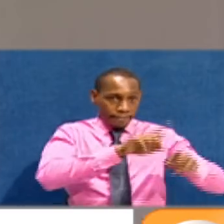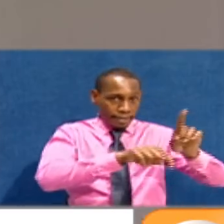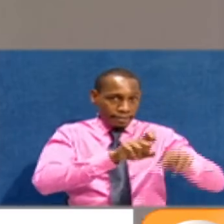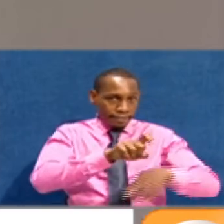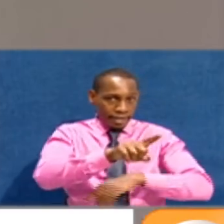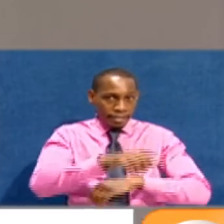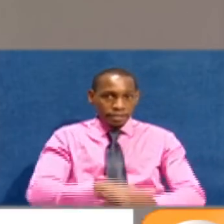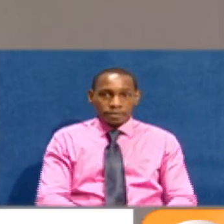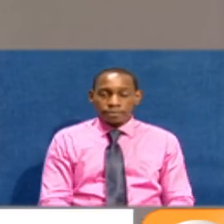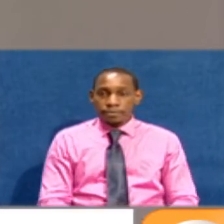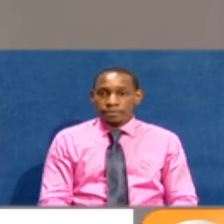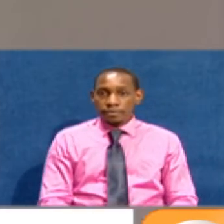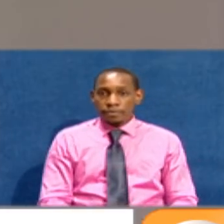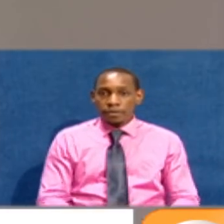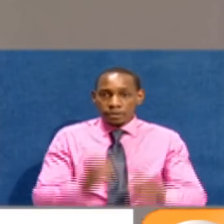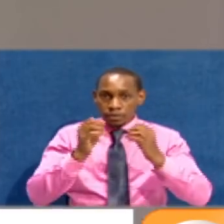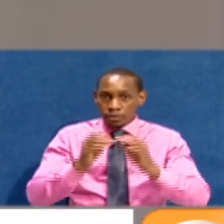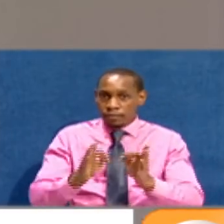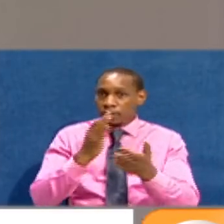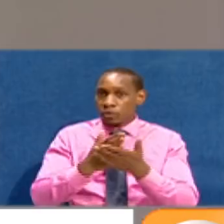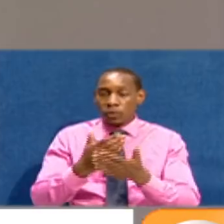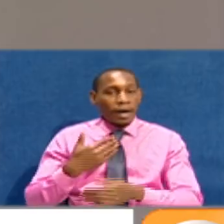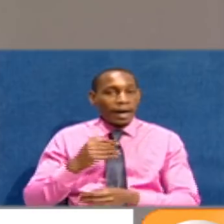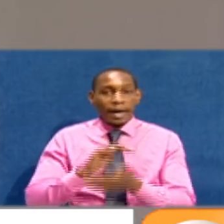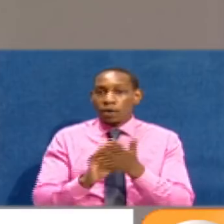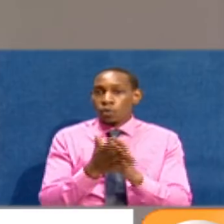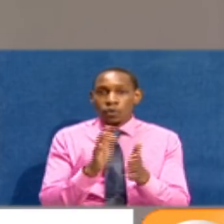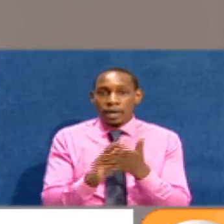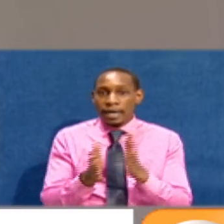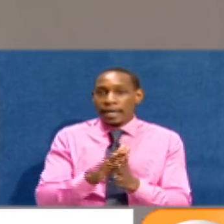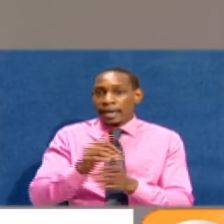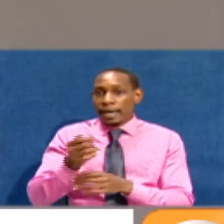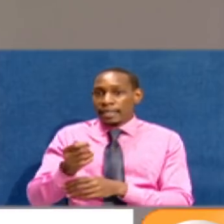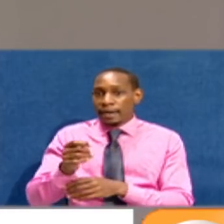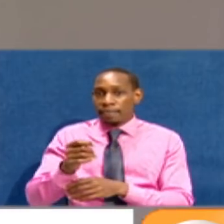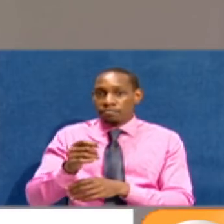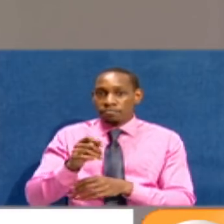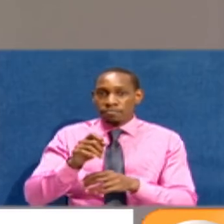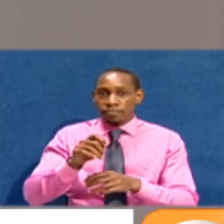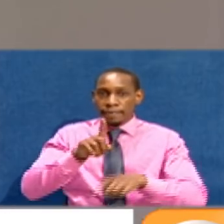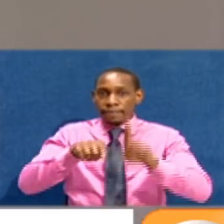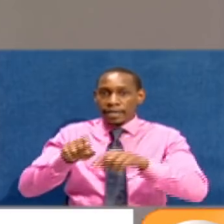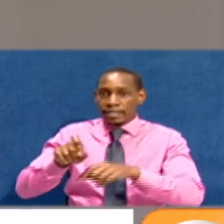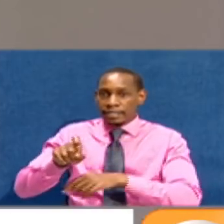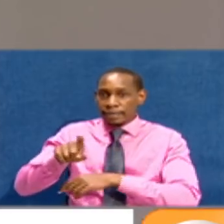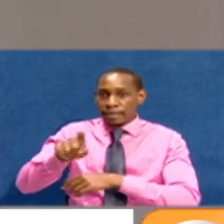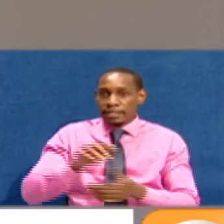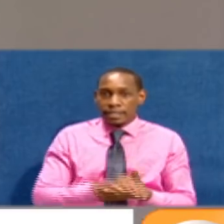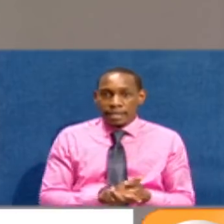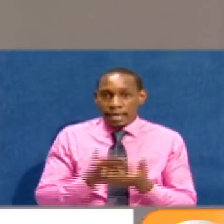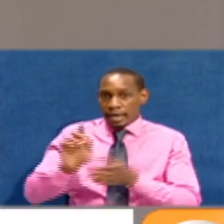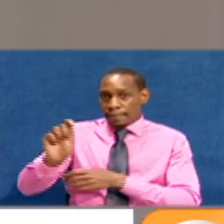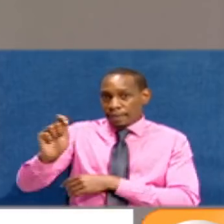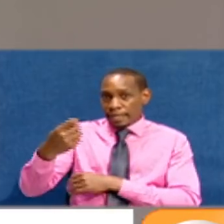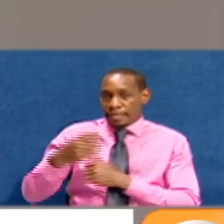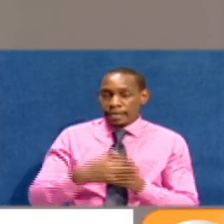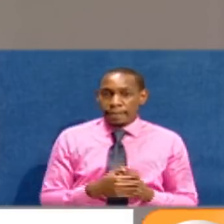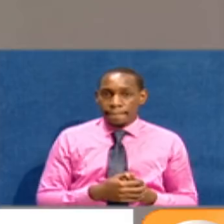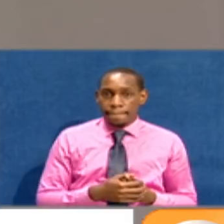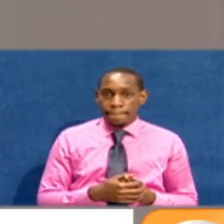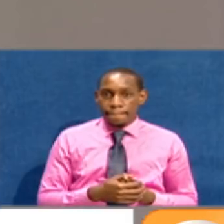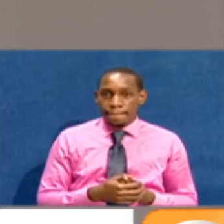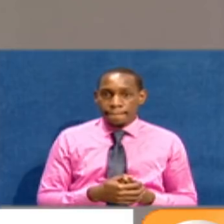new strains. We are told officially that we really do not have the other strains in the country, because remember the three that are really causing havoc